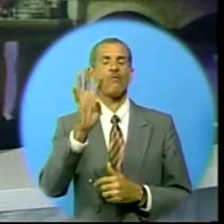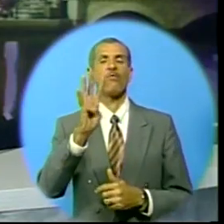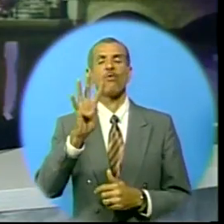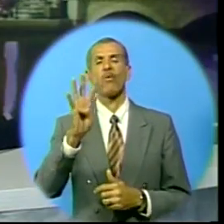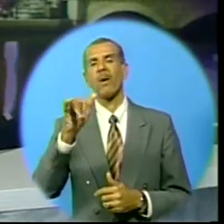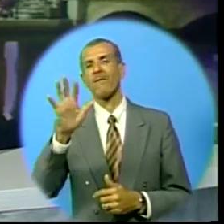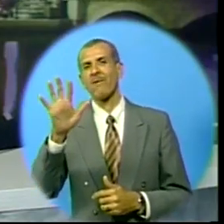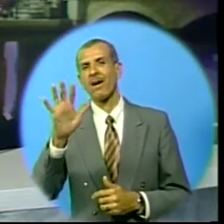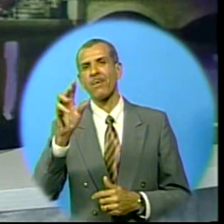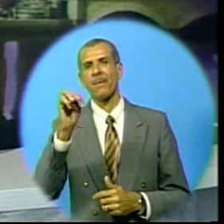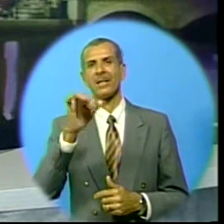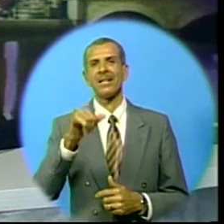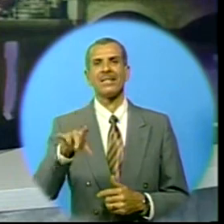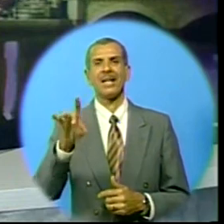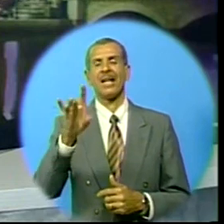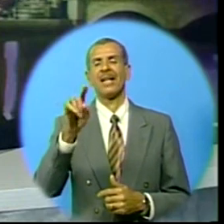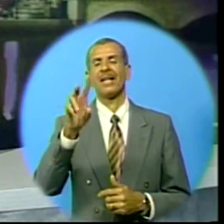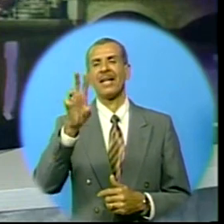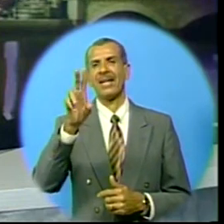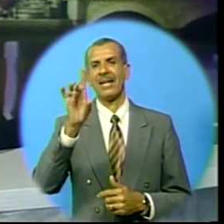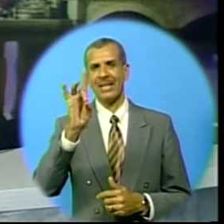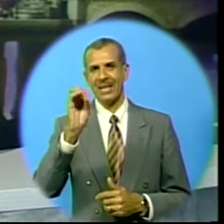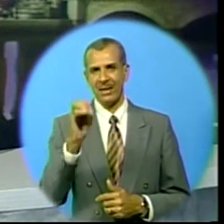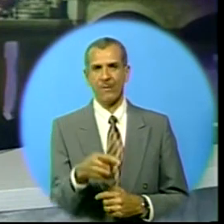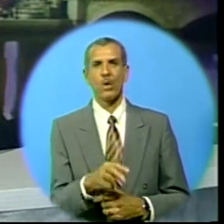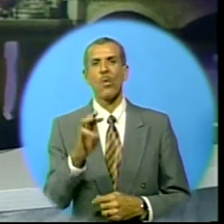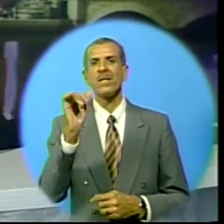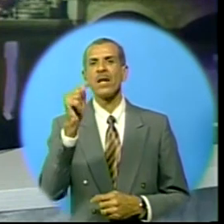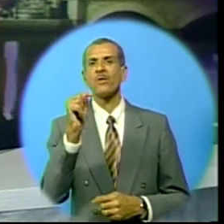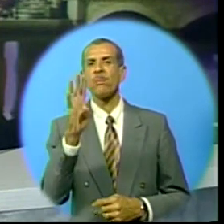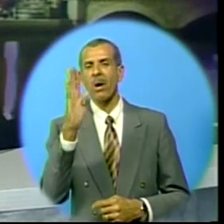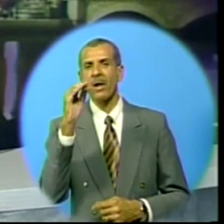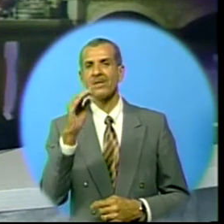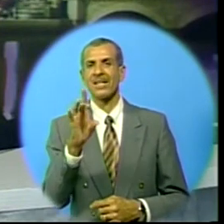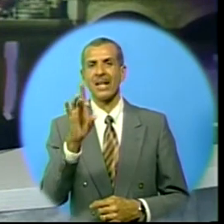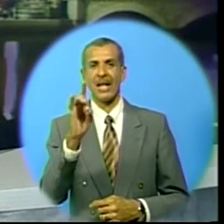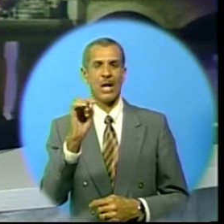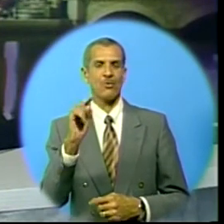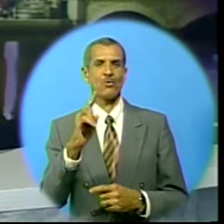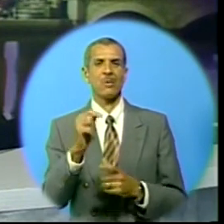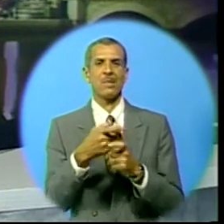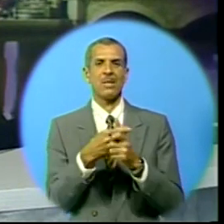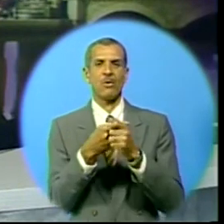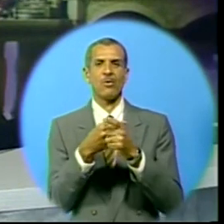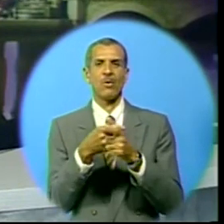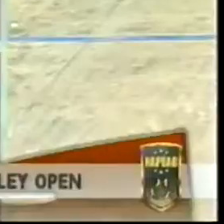on 80. An event West Terrace boys won was the 800-meter medley relay.